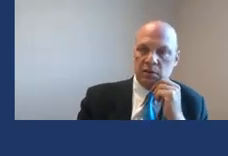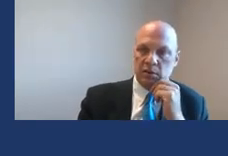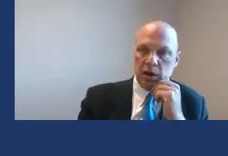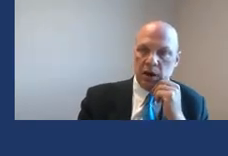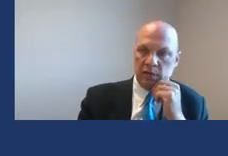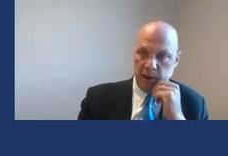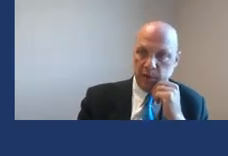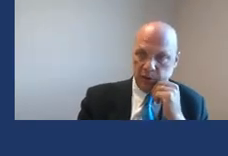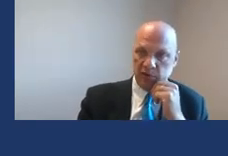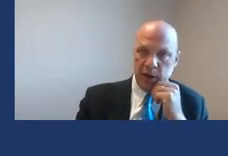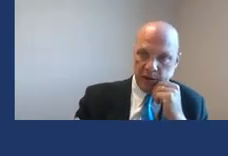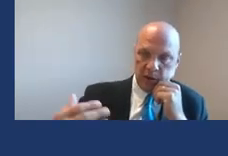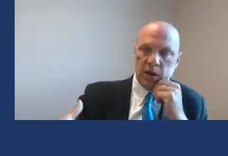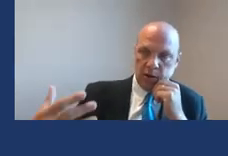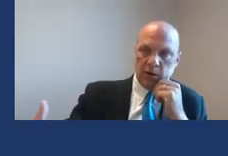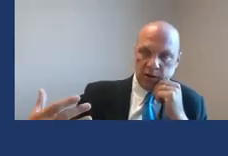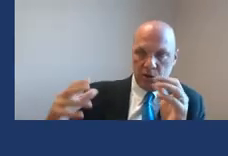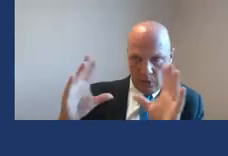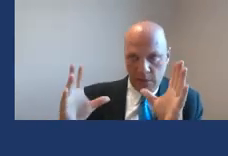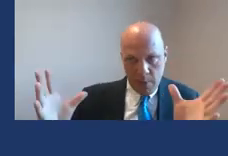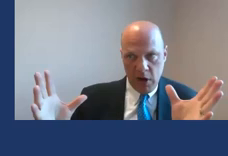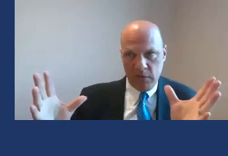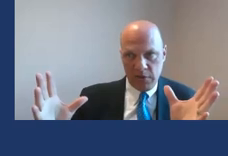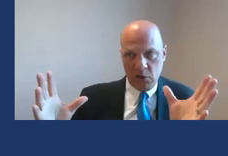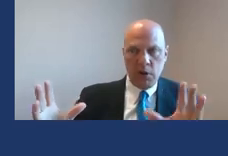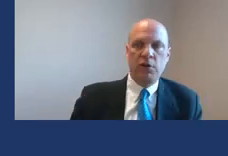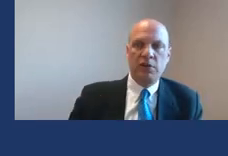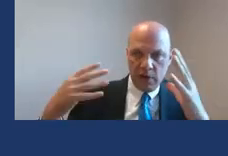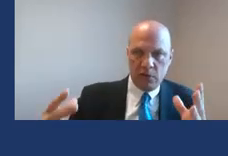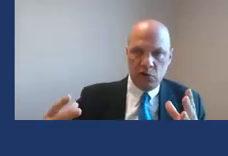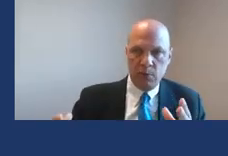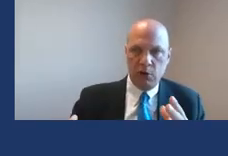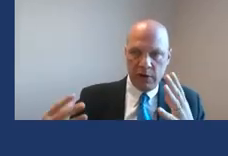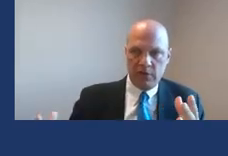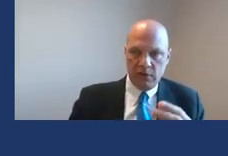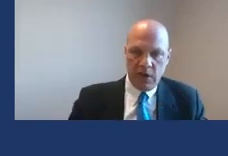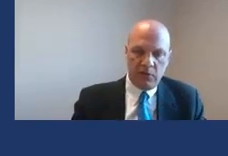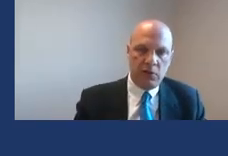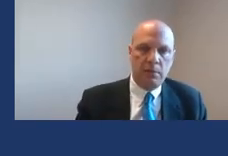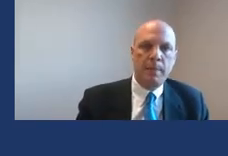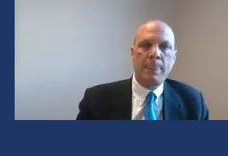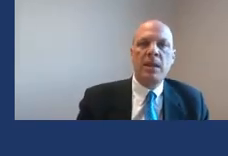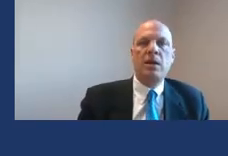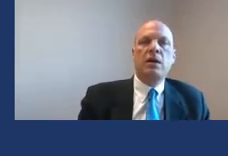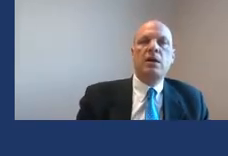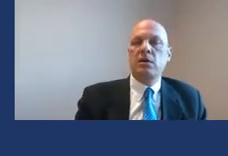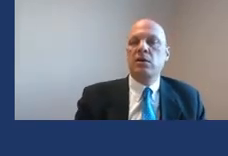76% of people that use MAID are, remember, you have to have a terminal illness. Their terminal illness is cancer.